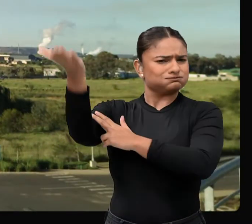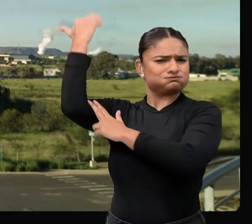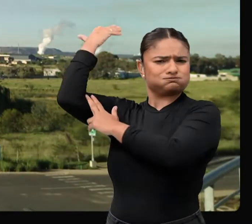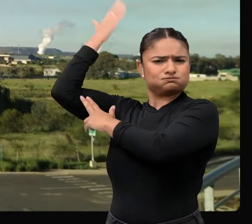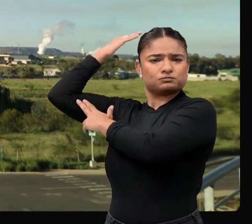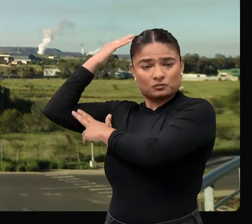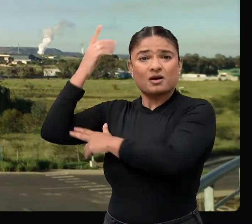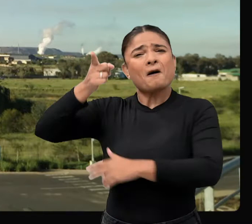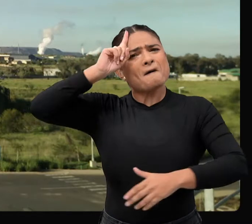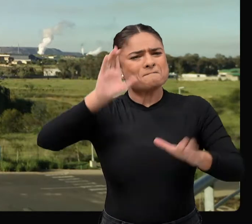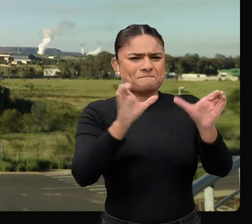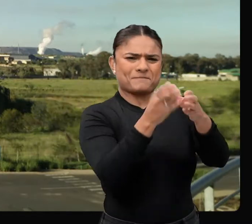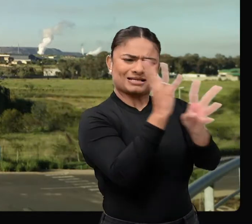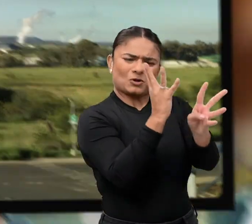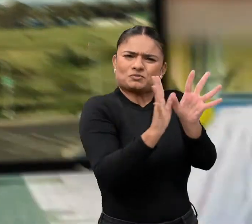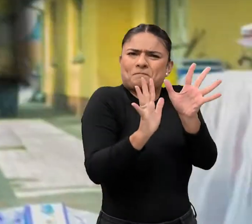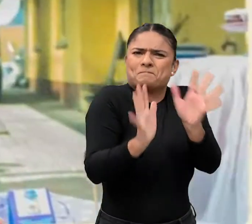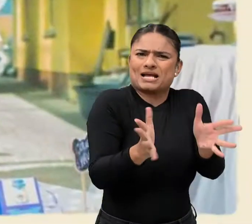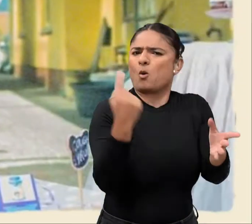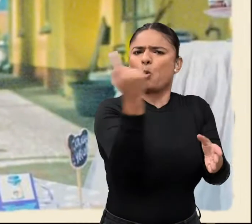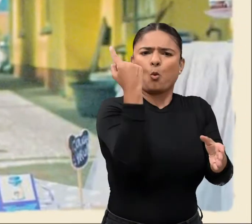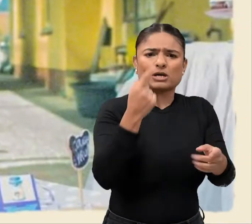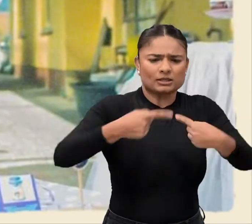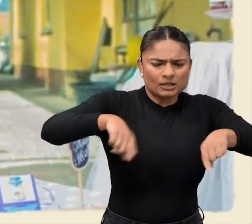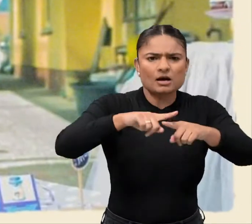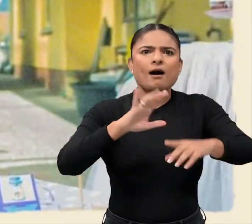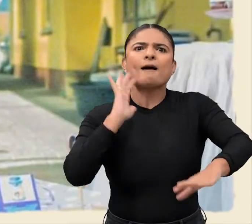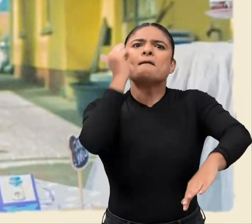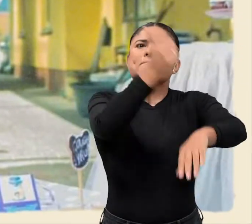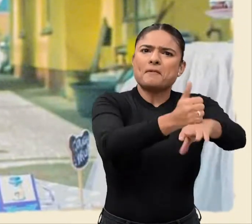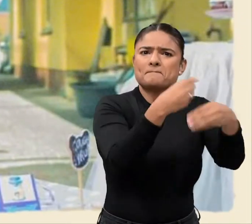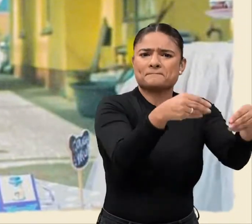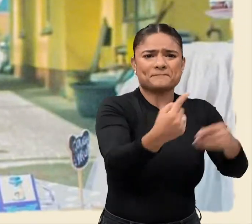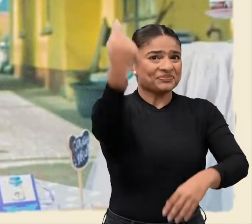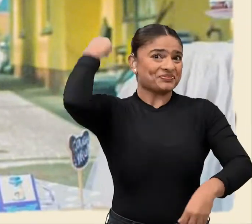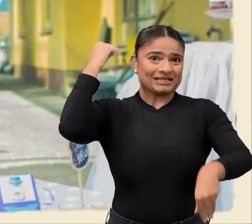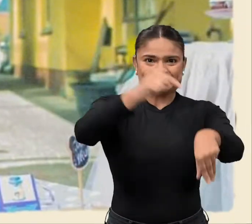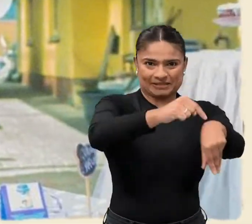as a black-only township for the neighboring Secunda, which was founded at the same time.